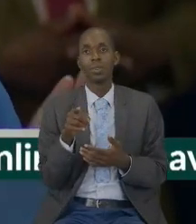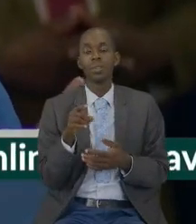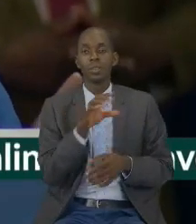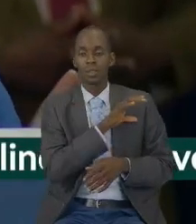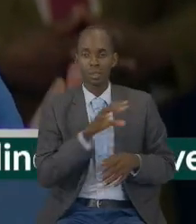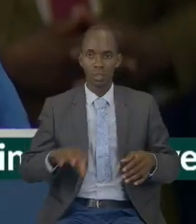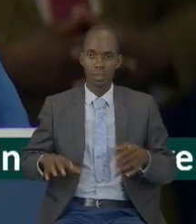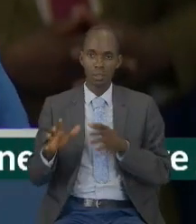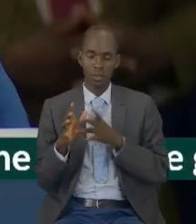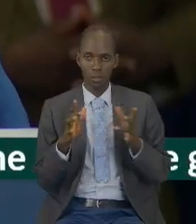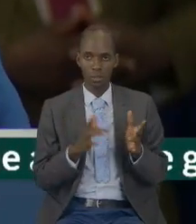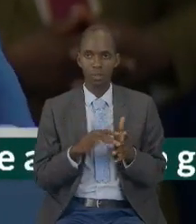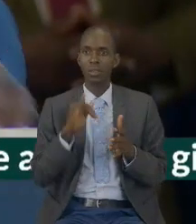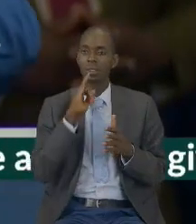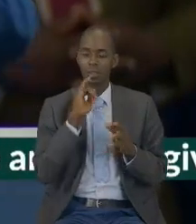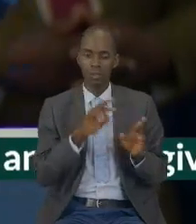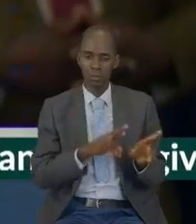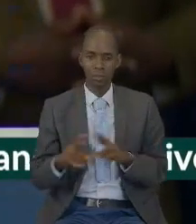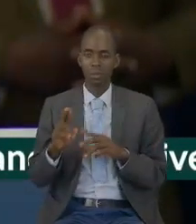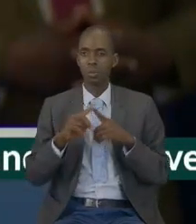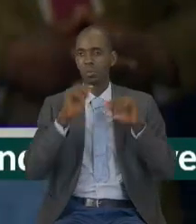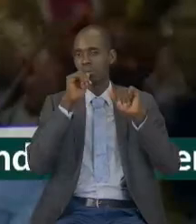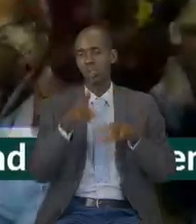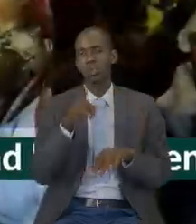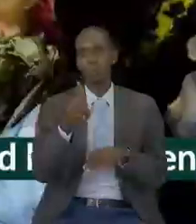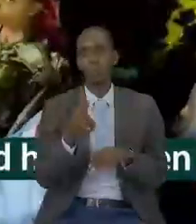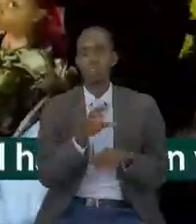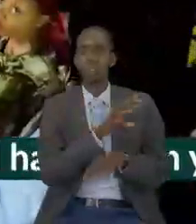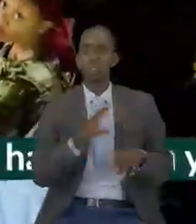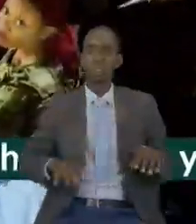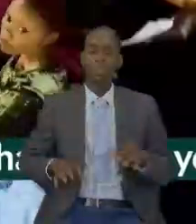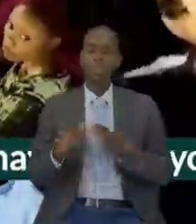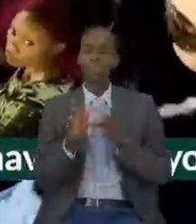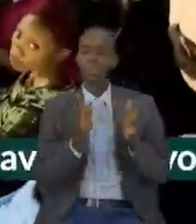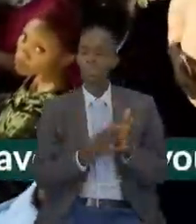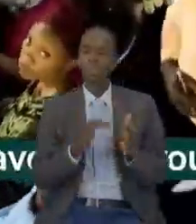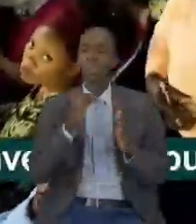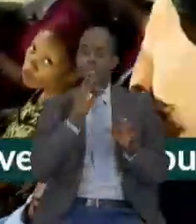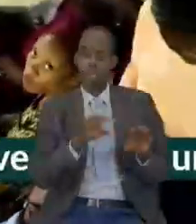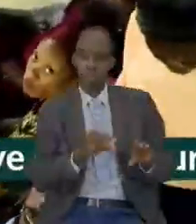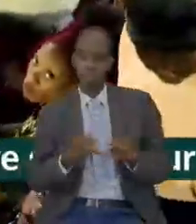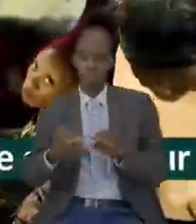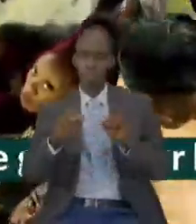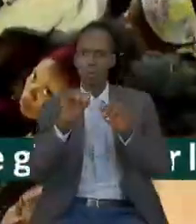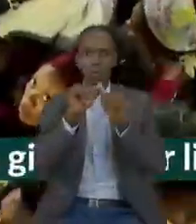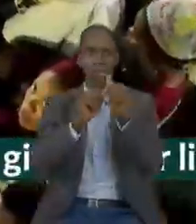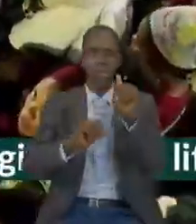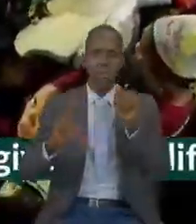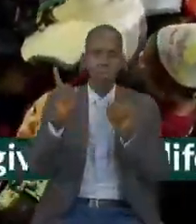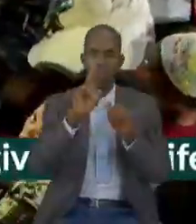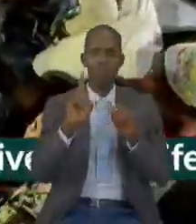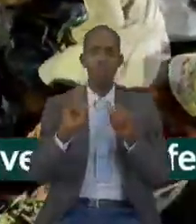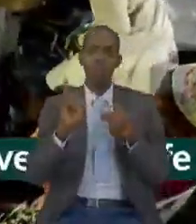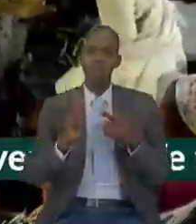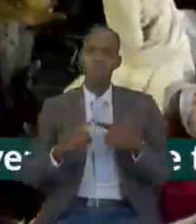and stay there with them. The camera will get there down to capture testifiers instead of coming down